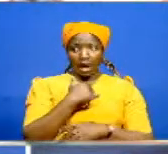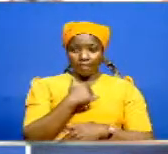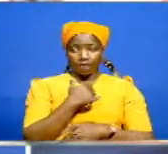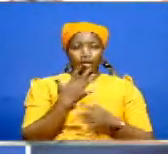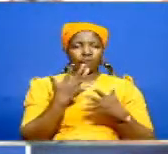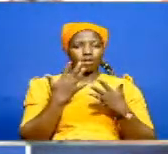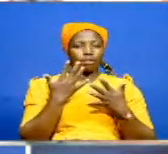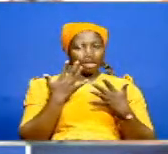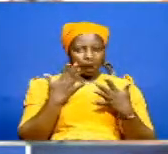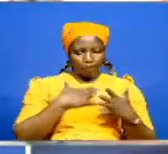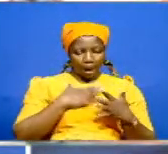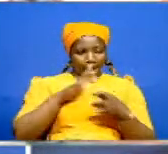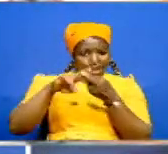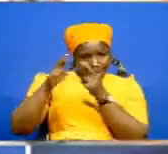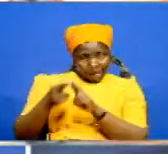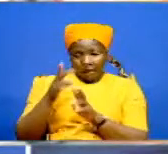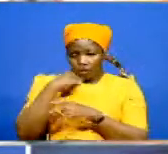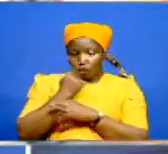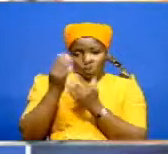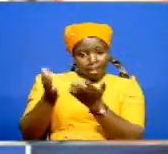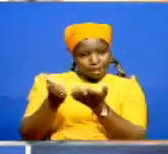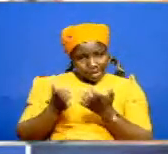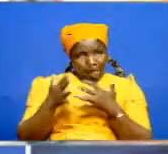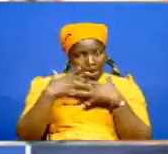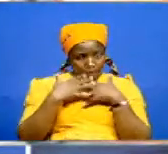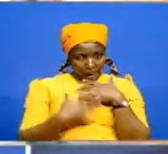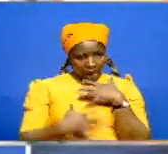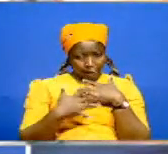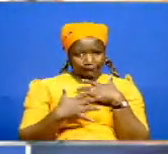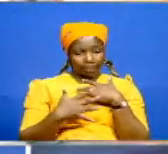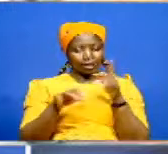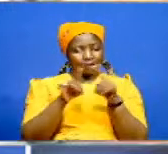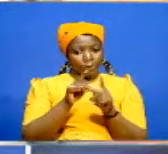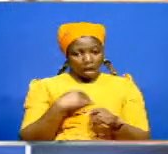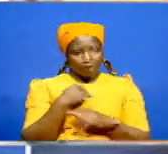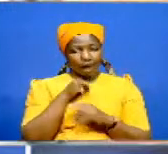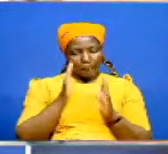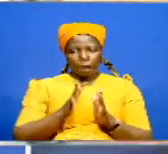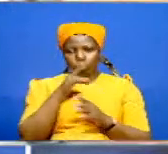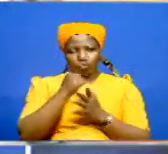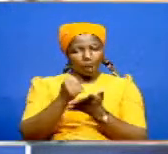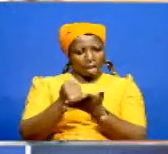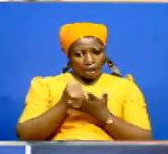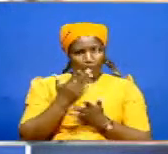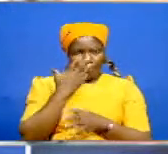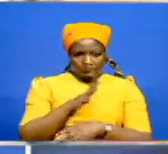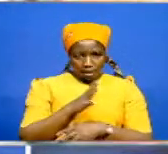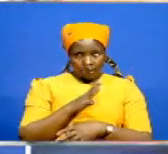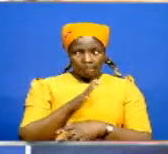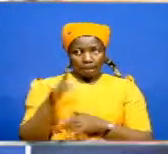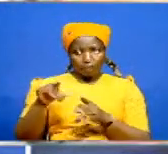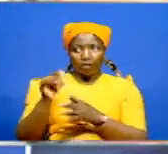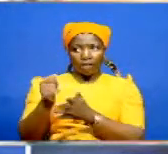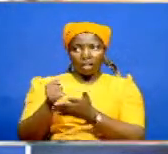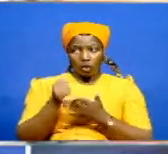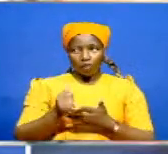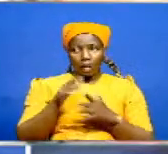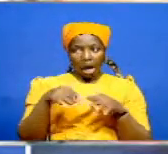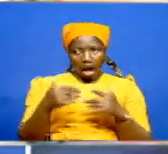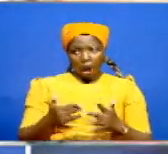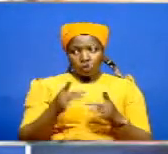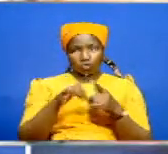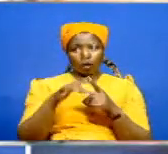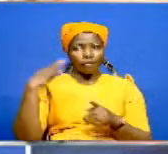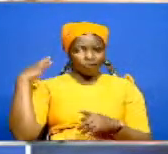kuna relatives wangu wenye wanahitaji blood na kuna mtu alitusaidia. Na alisaidia